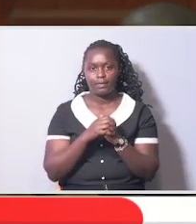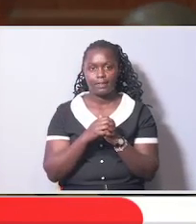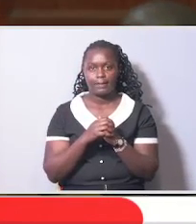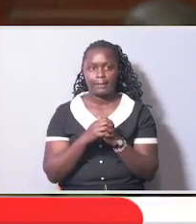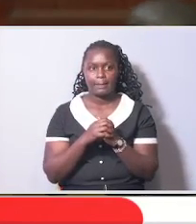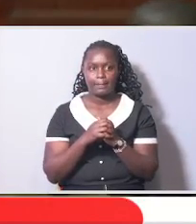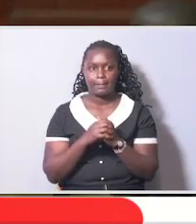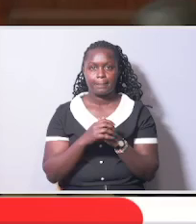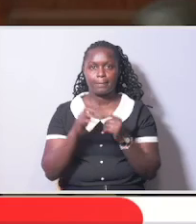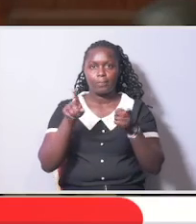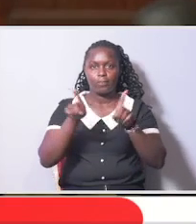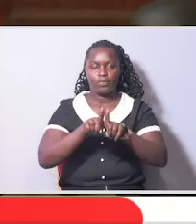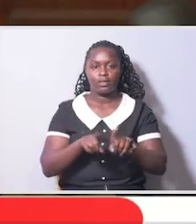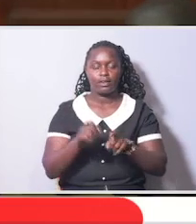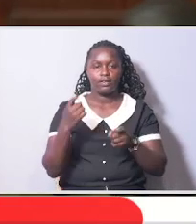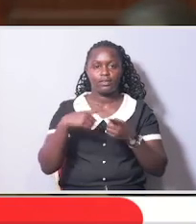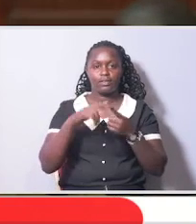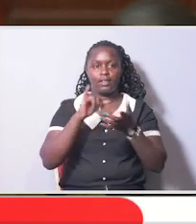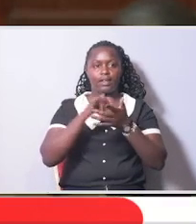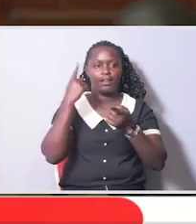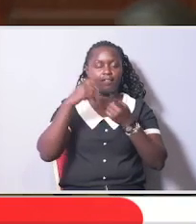to the prosecution,